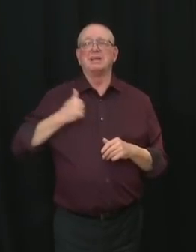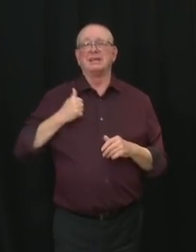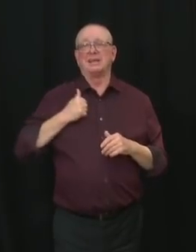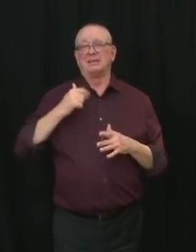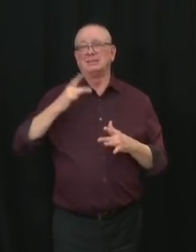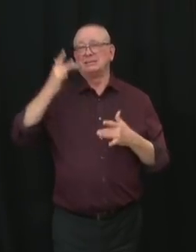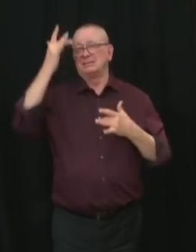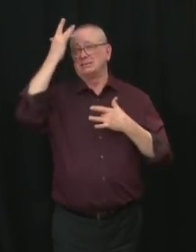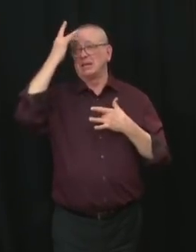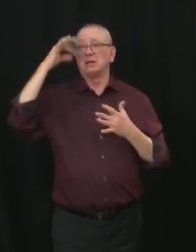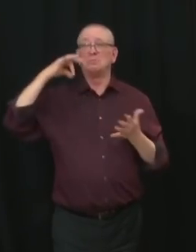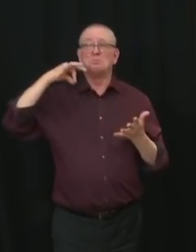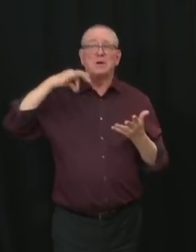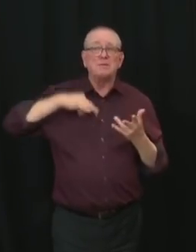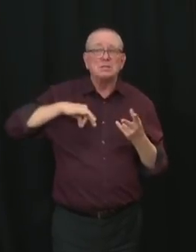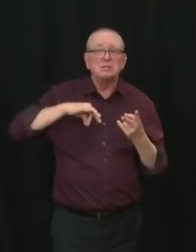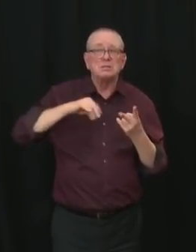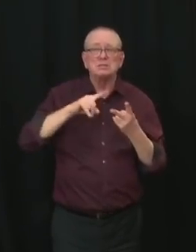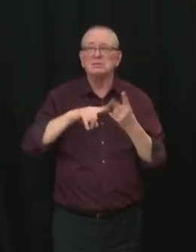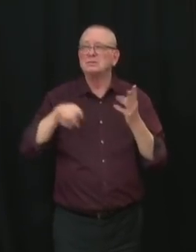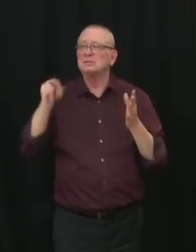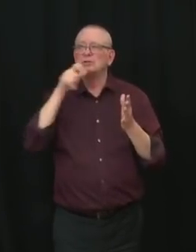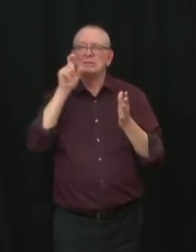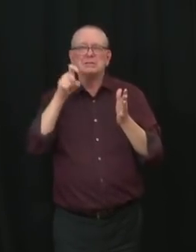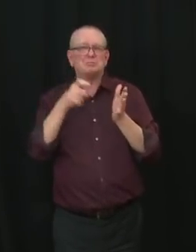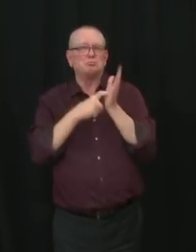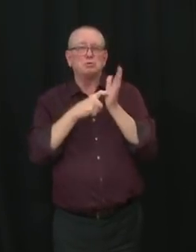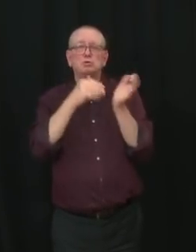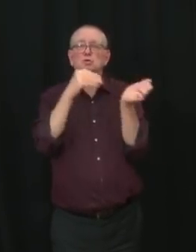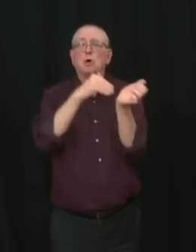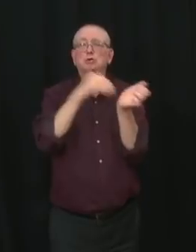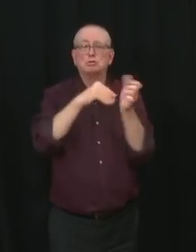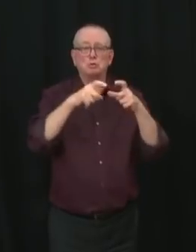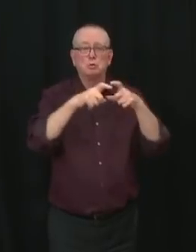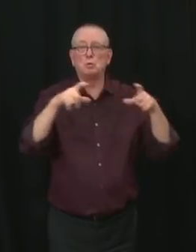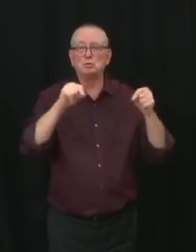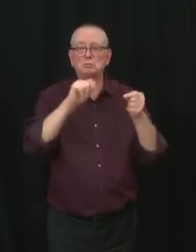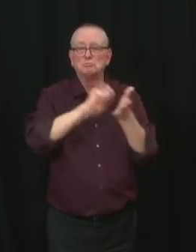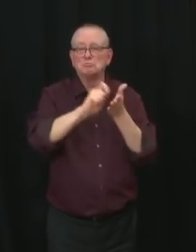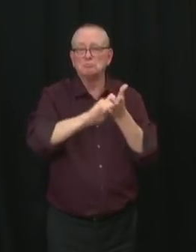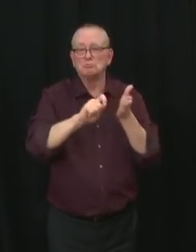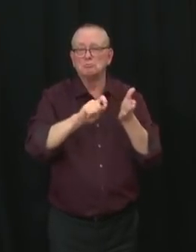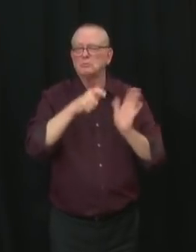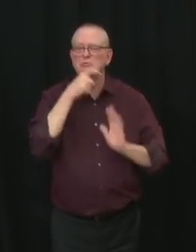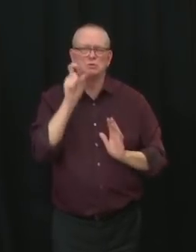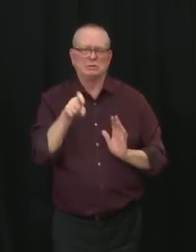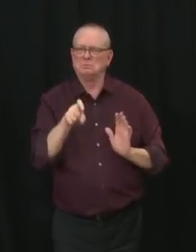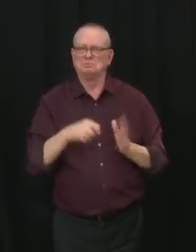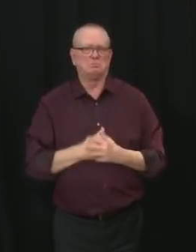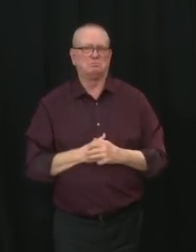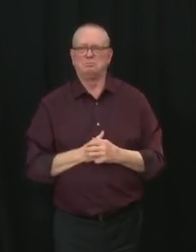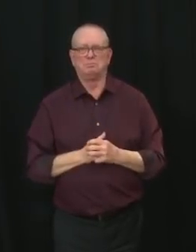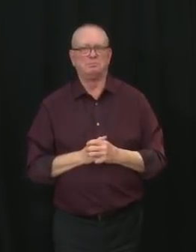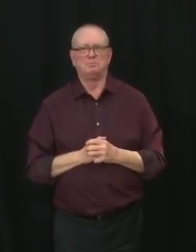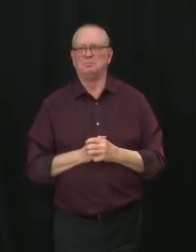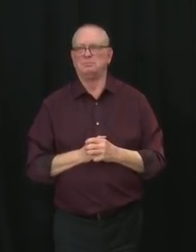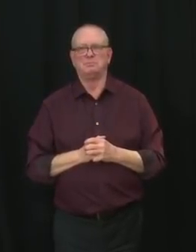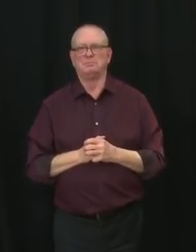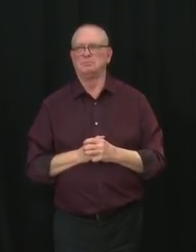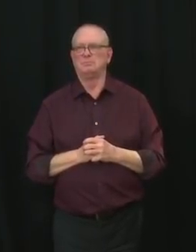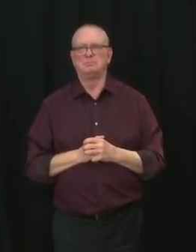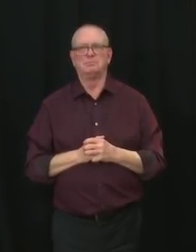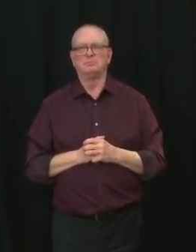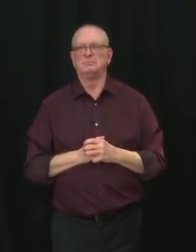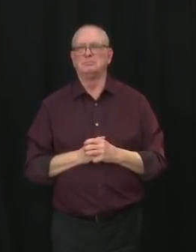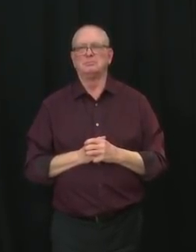Benefit, a note is not required as long as you meet the eligibility criteria. If you contracted COVID-19 in your